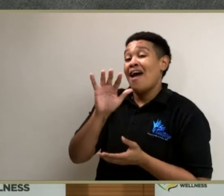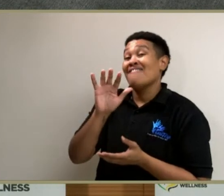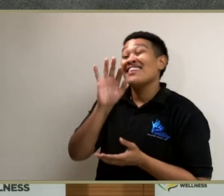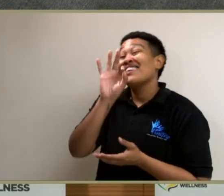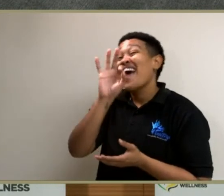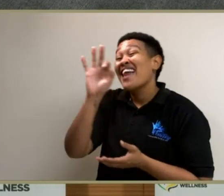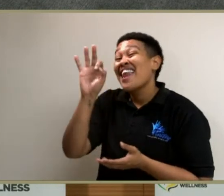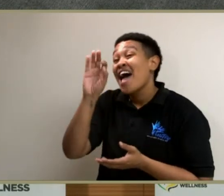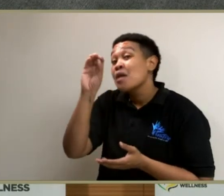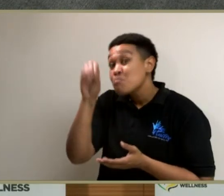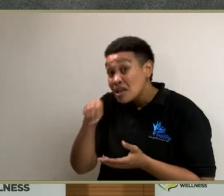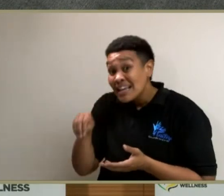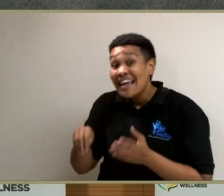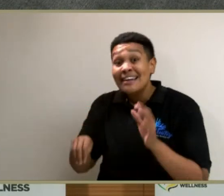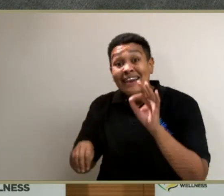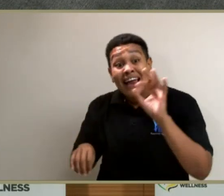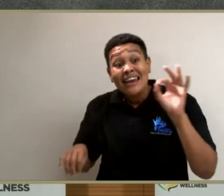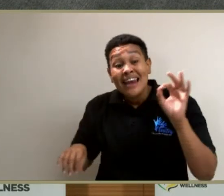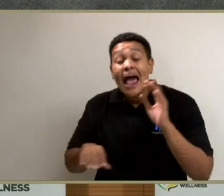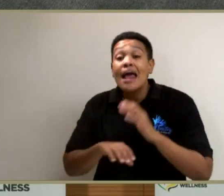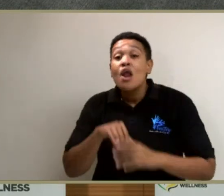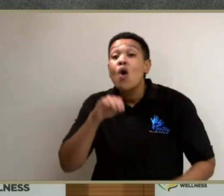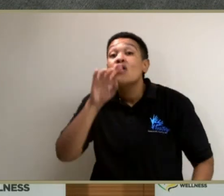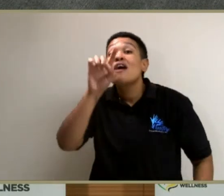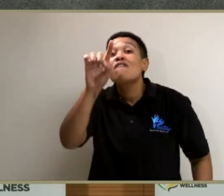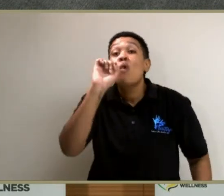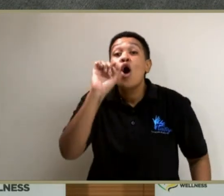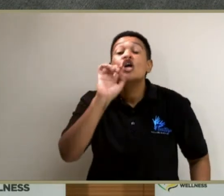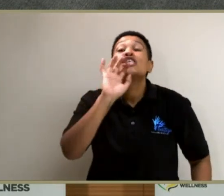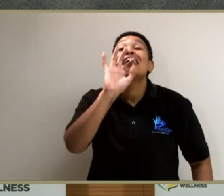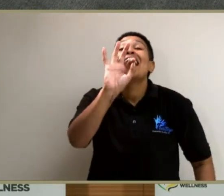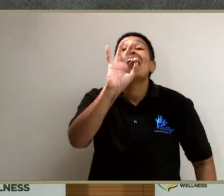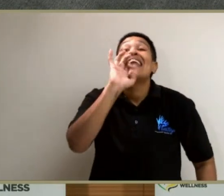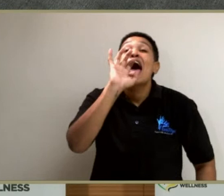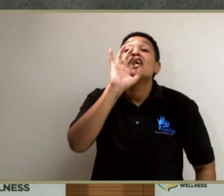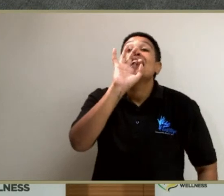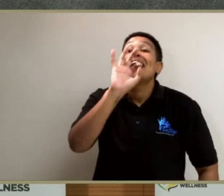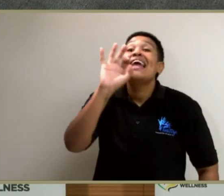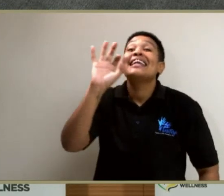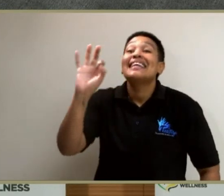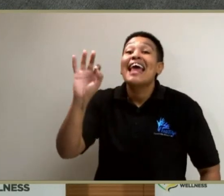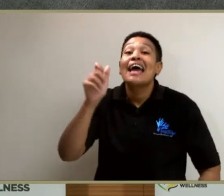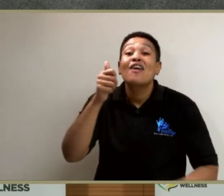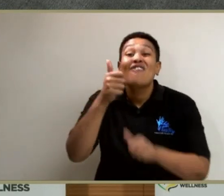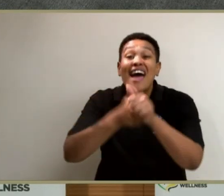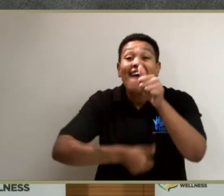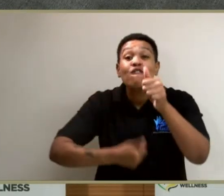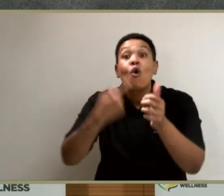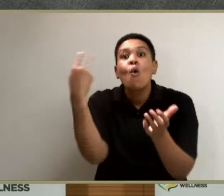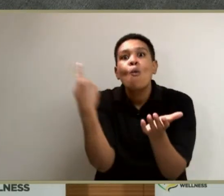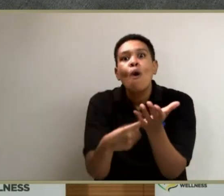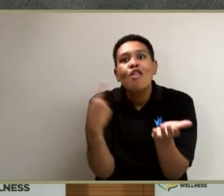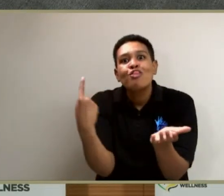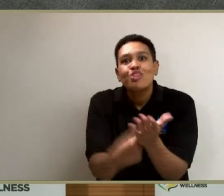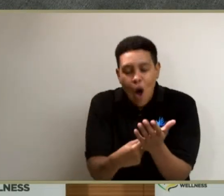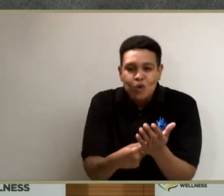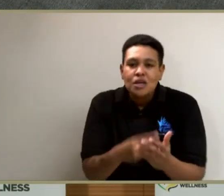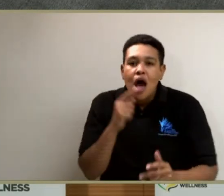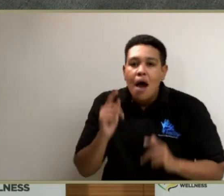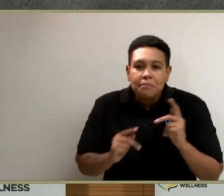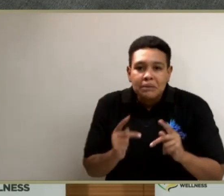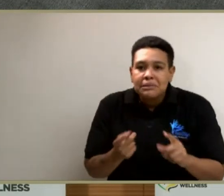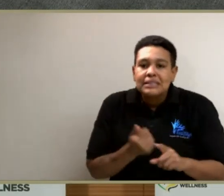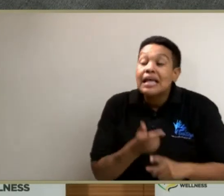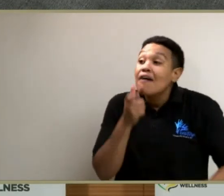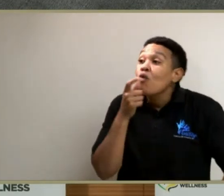100. That's 999 out of every 1,000 are persons who